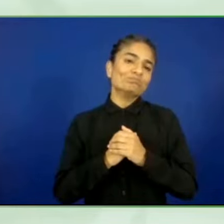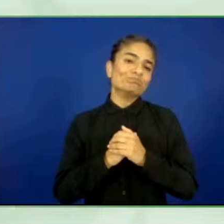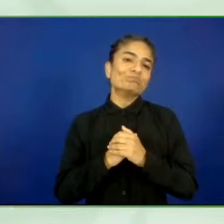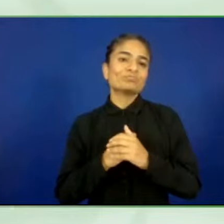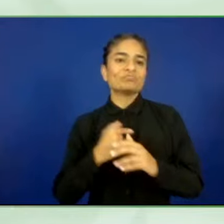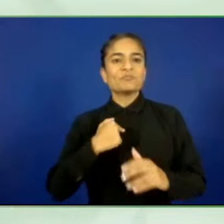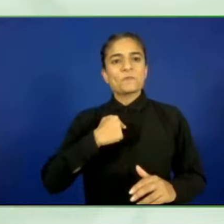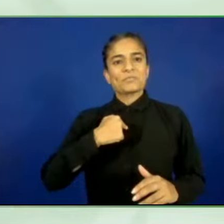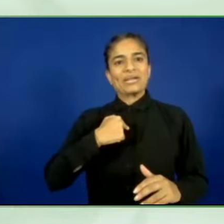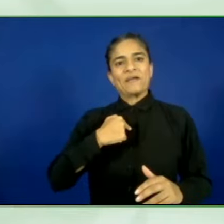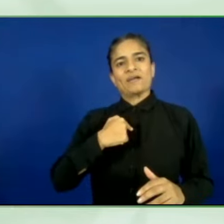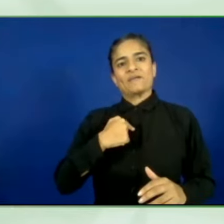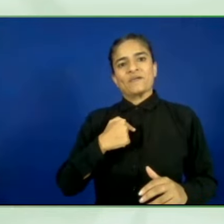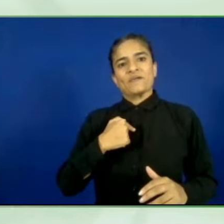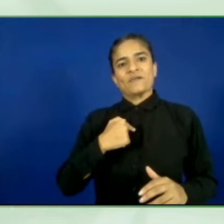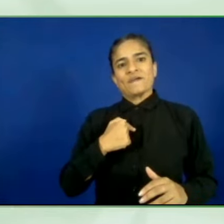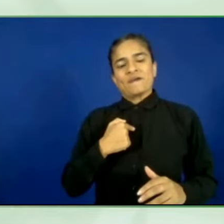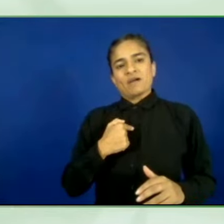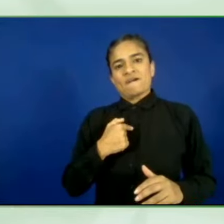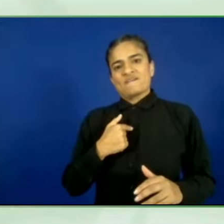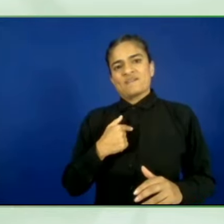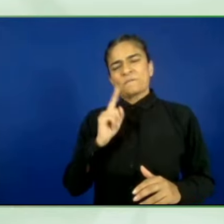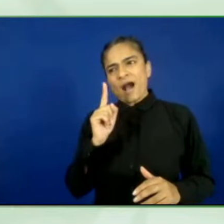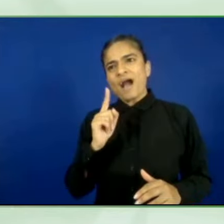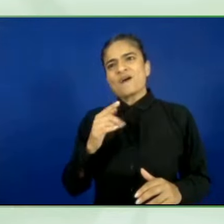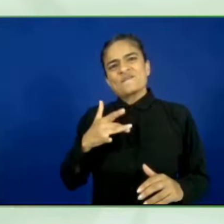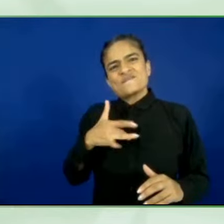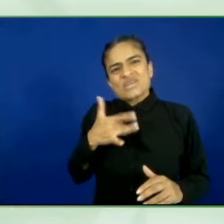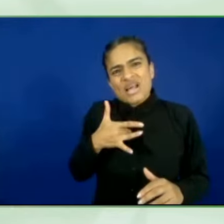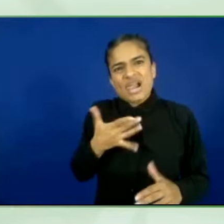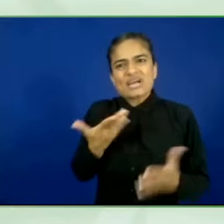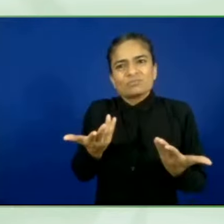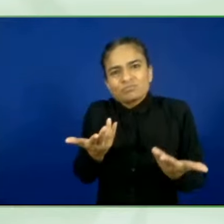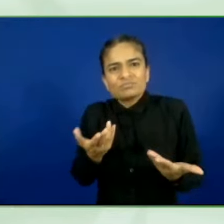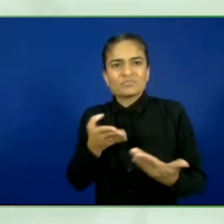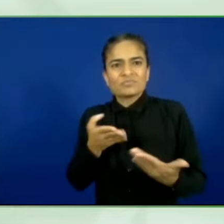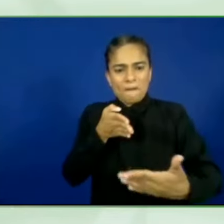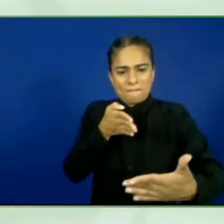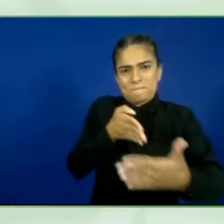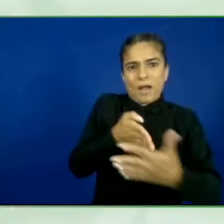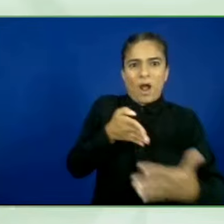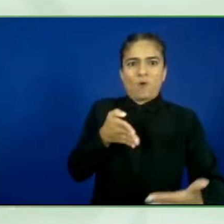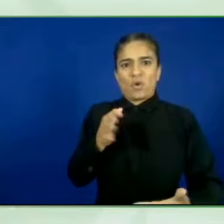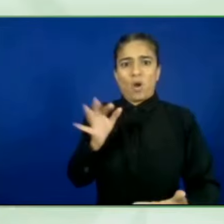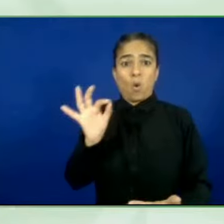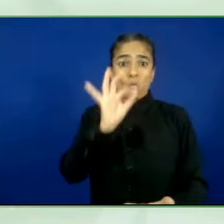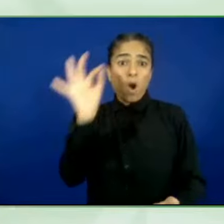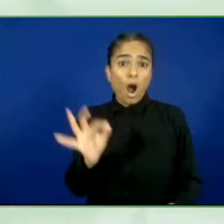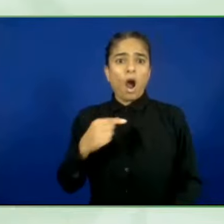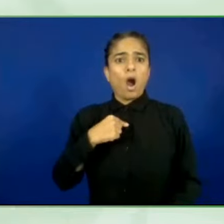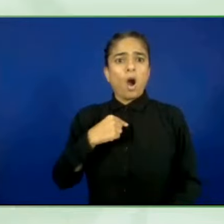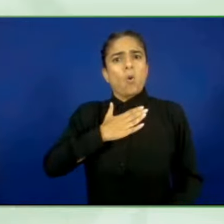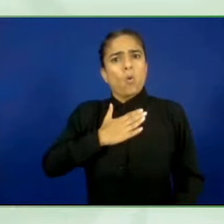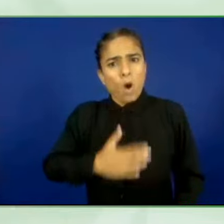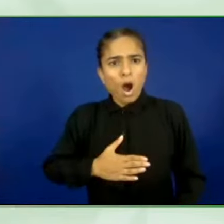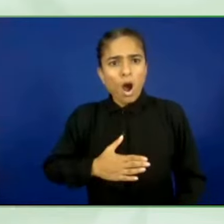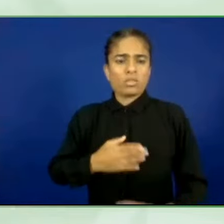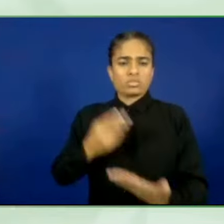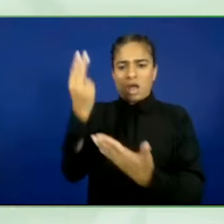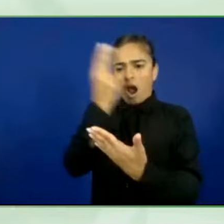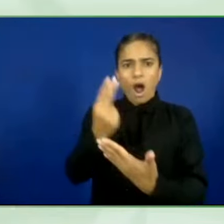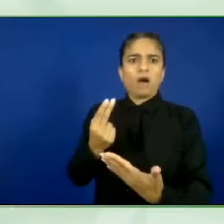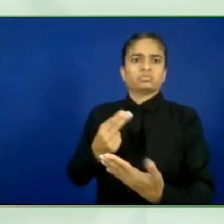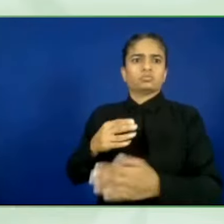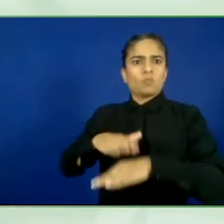barrier because I really want to pursue more in art because I feel like I've so much to give, but I feel